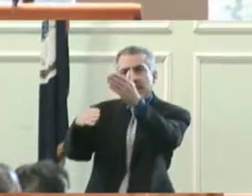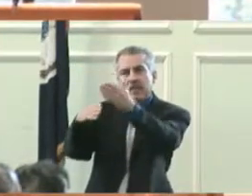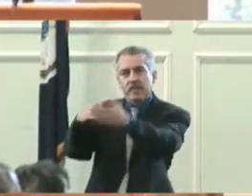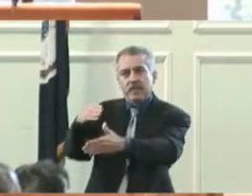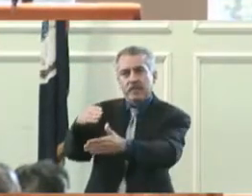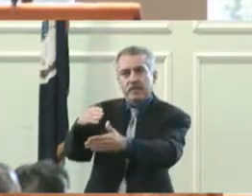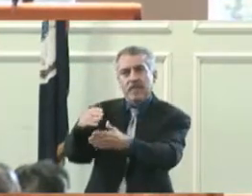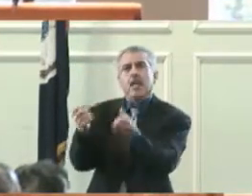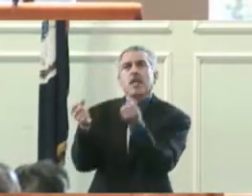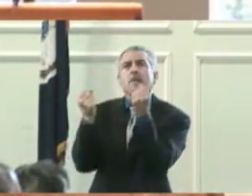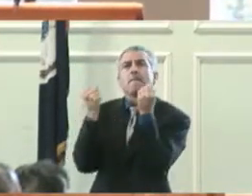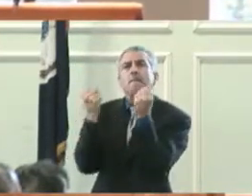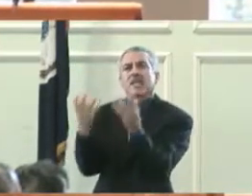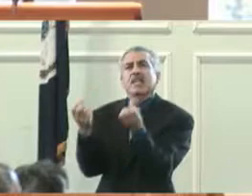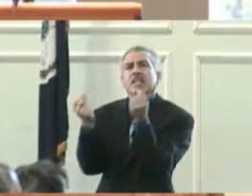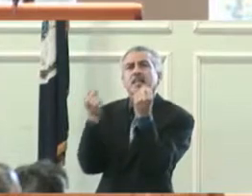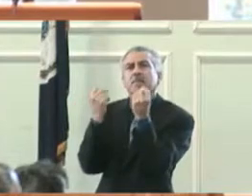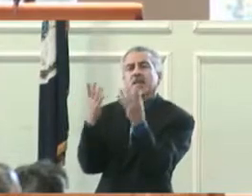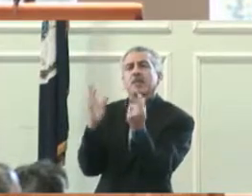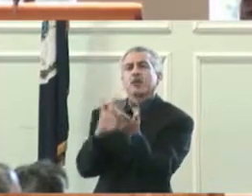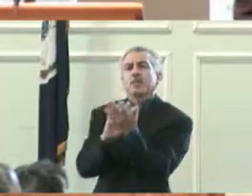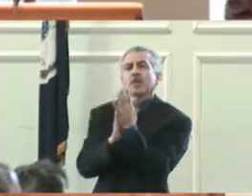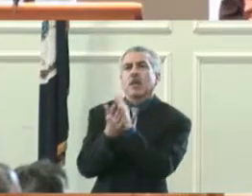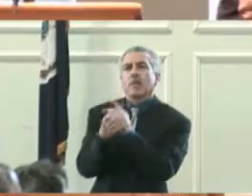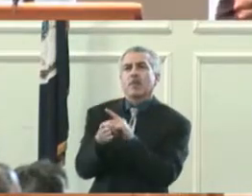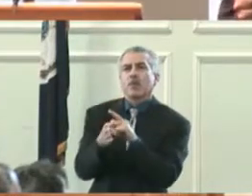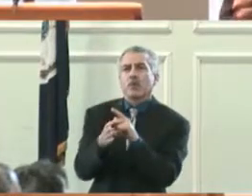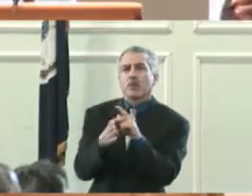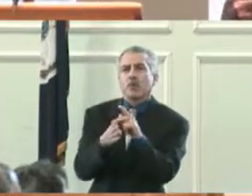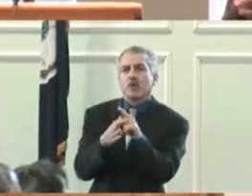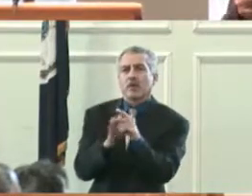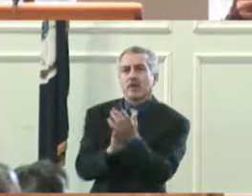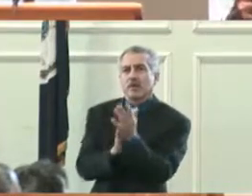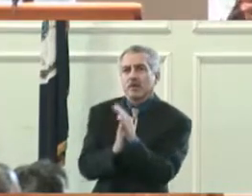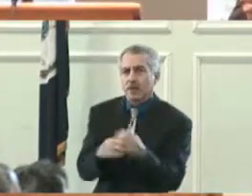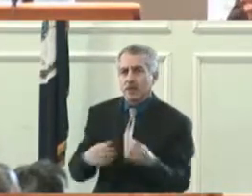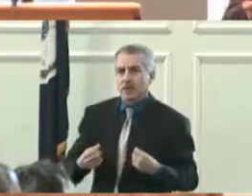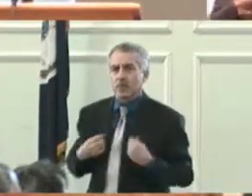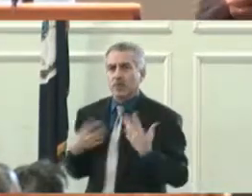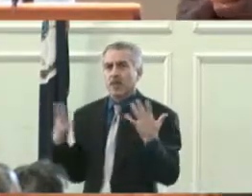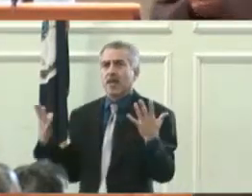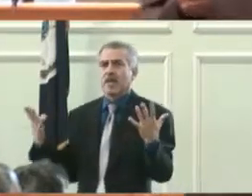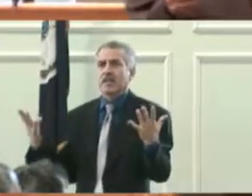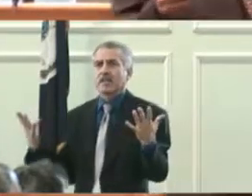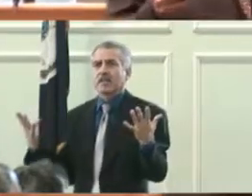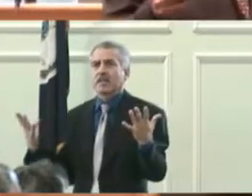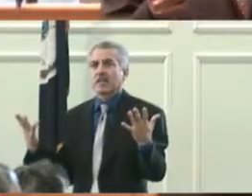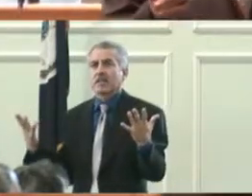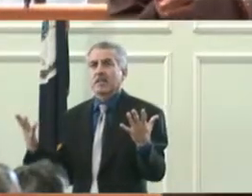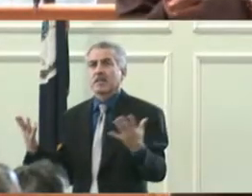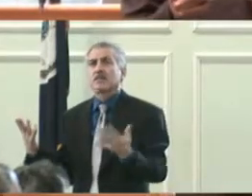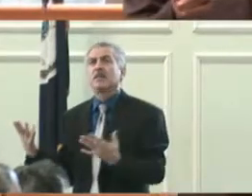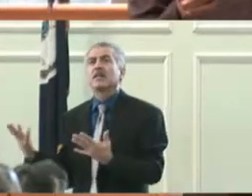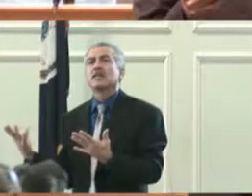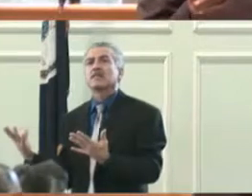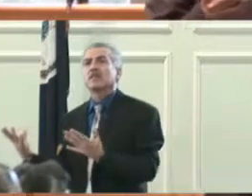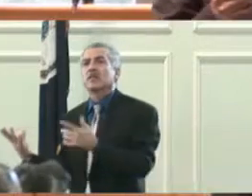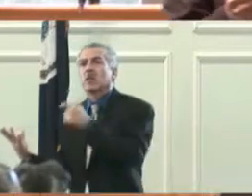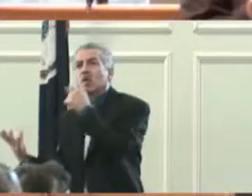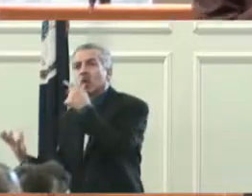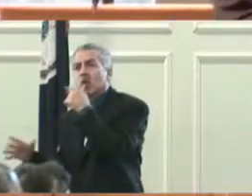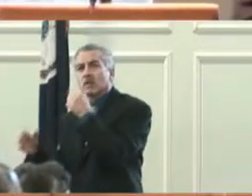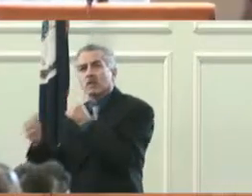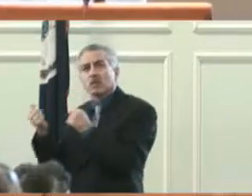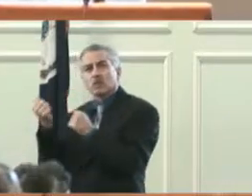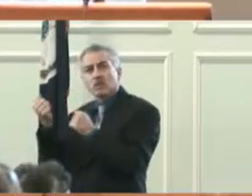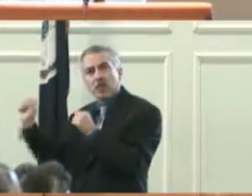Many shall be purified, verse 10, made white and refined, But the wicked shall do wickedly, and none of the wicked